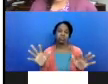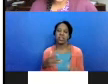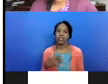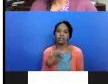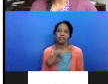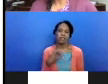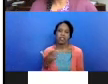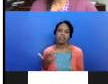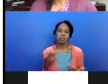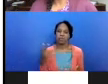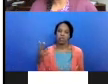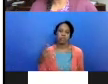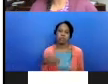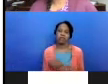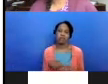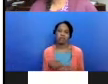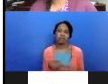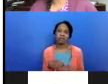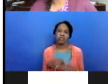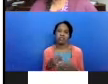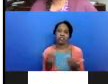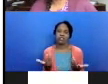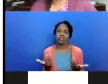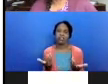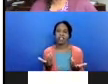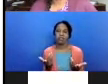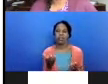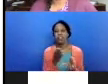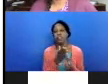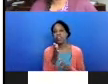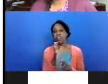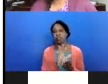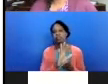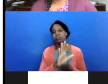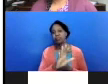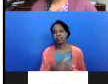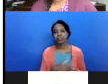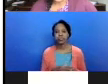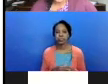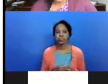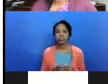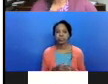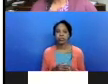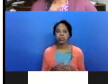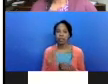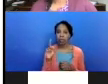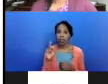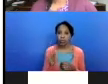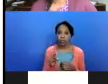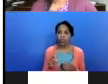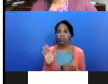IPV. When did you make an intentional shift in your approach to the work, and how